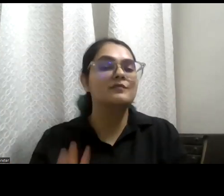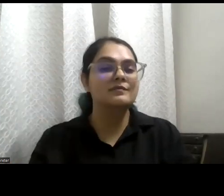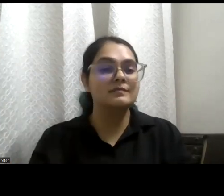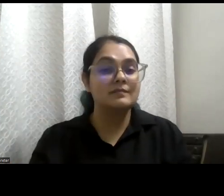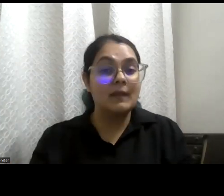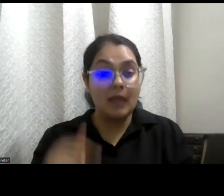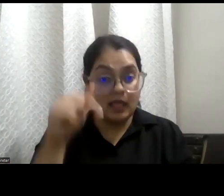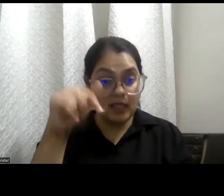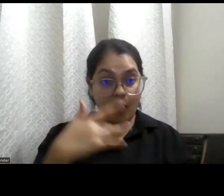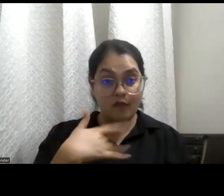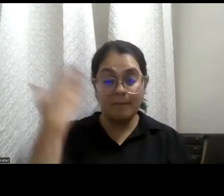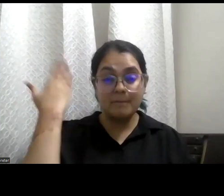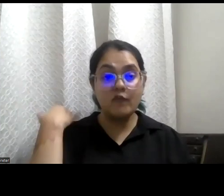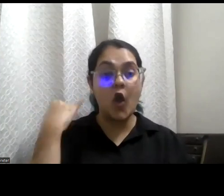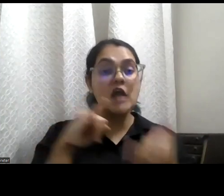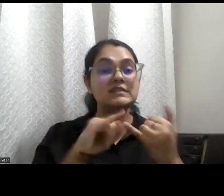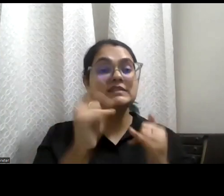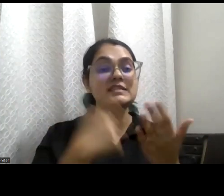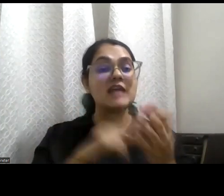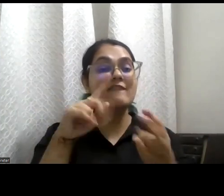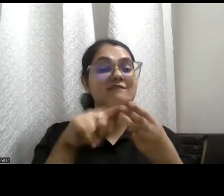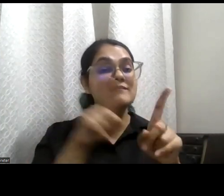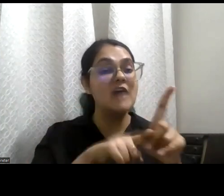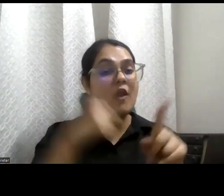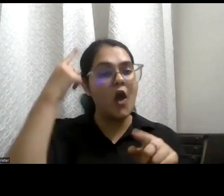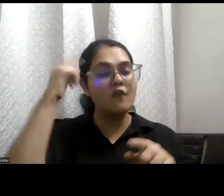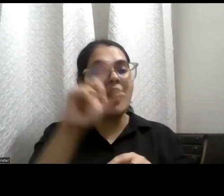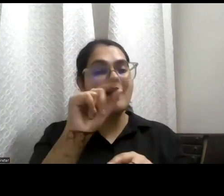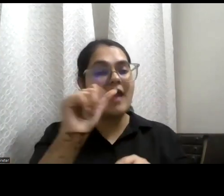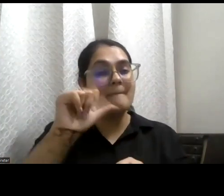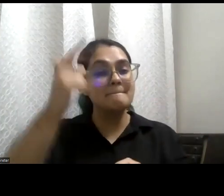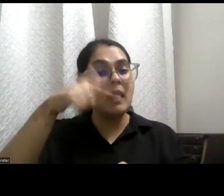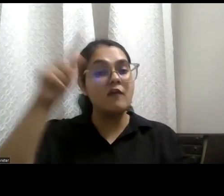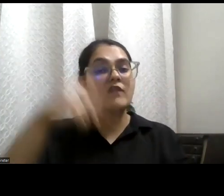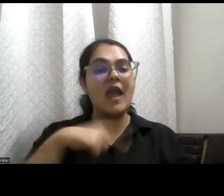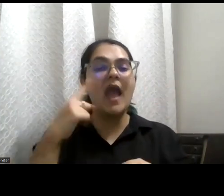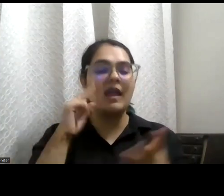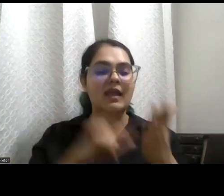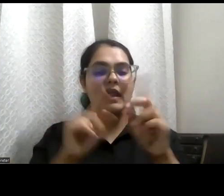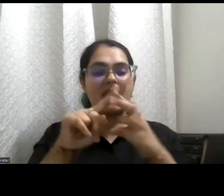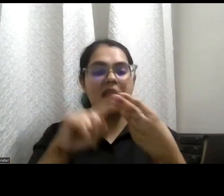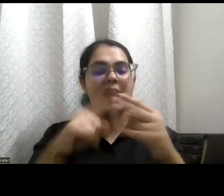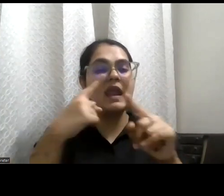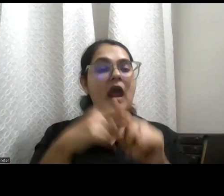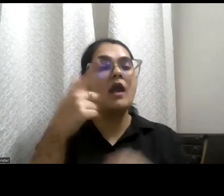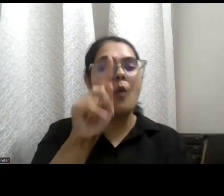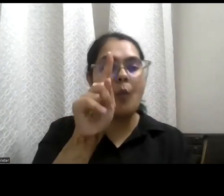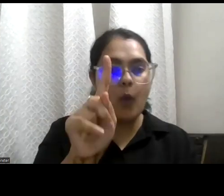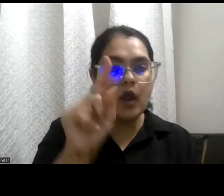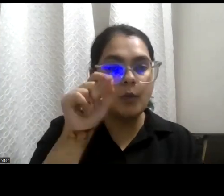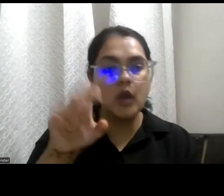the last survey of higher education shows that the index is 1.01, or there are